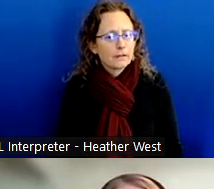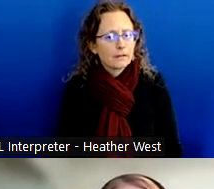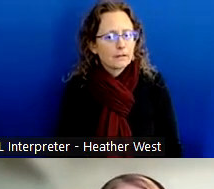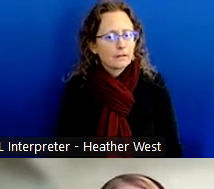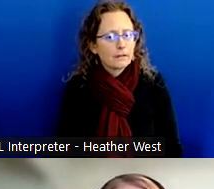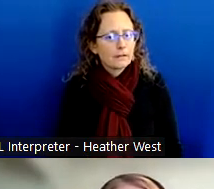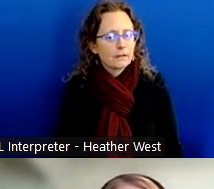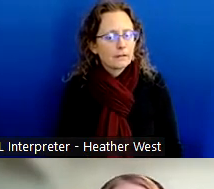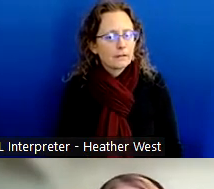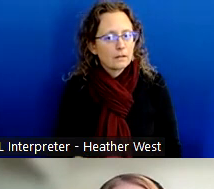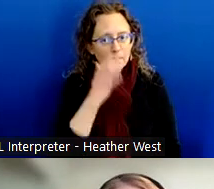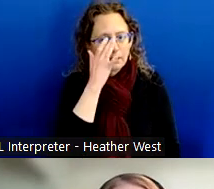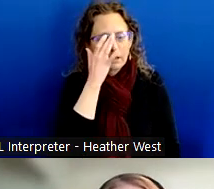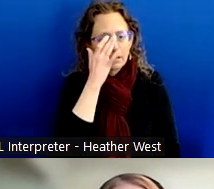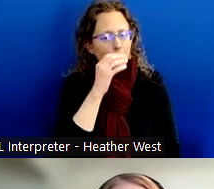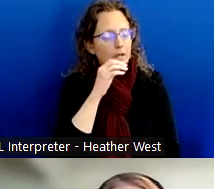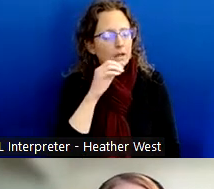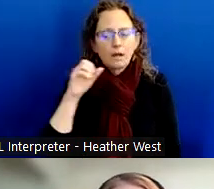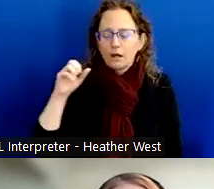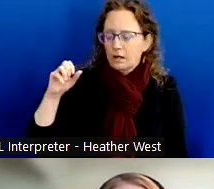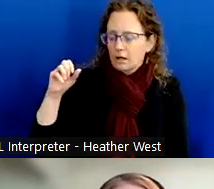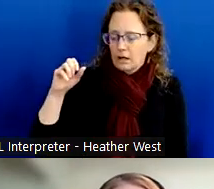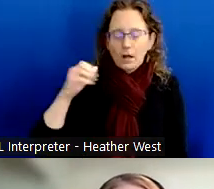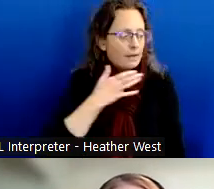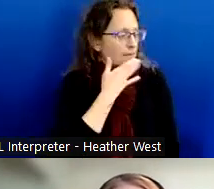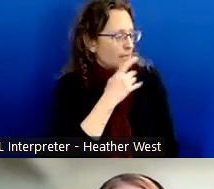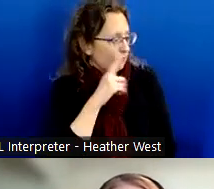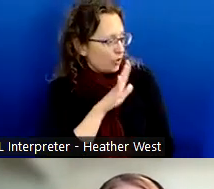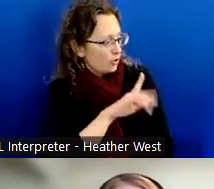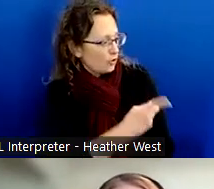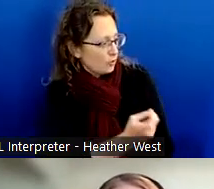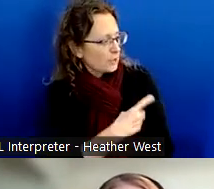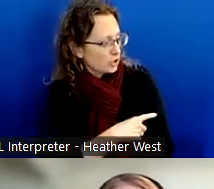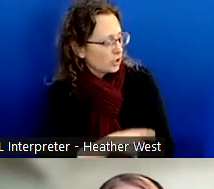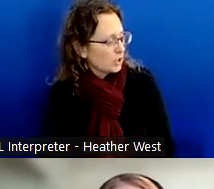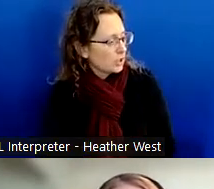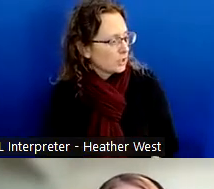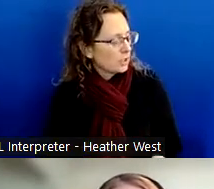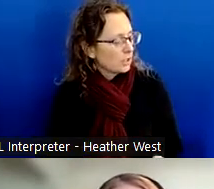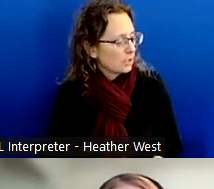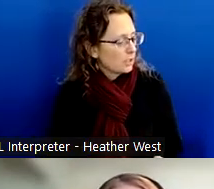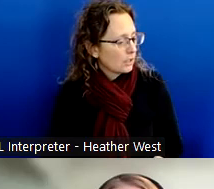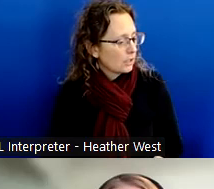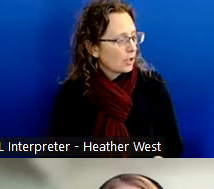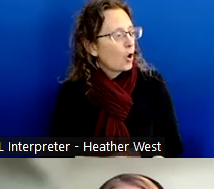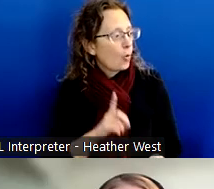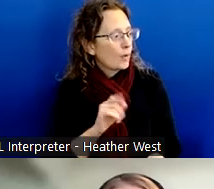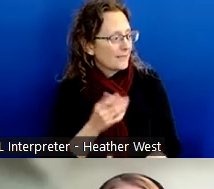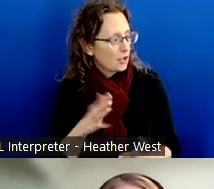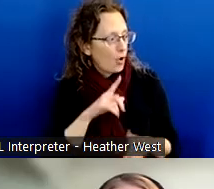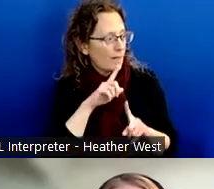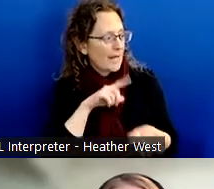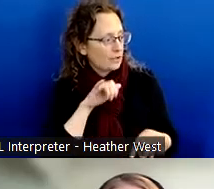Yeah, Kanika, thanks for that question. I think we kind of we did answer that earlier,